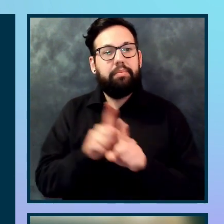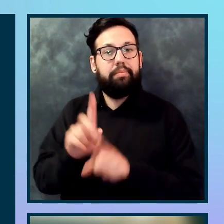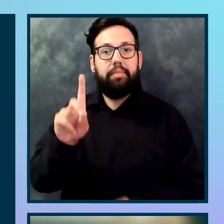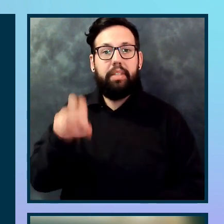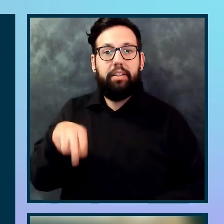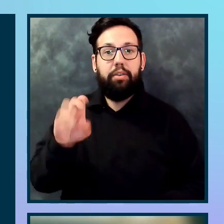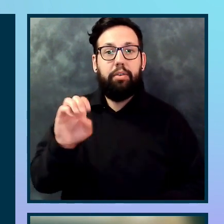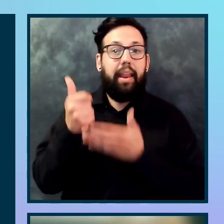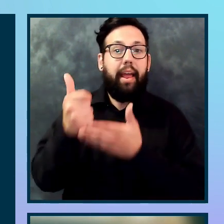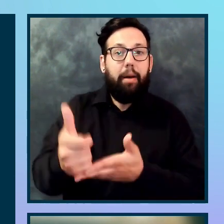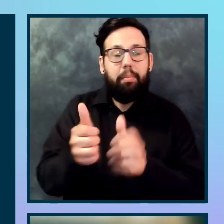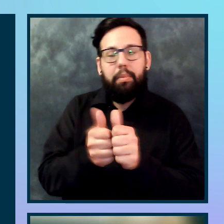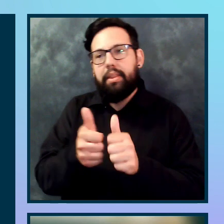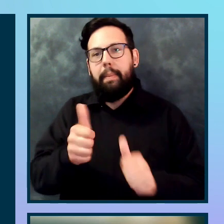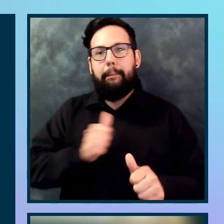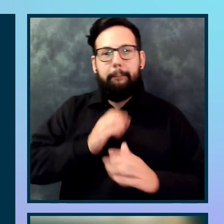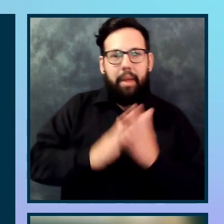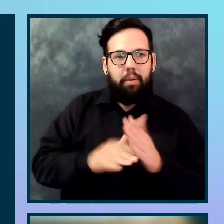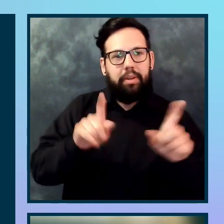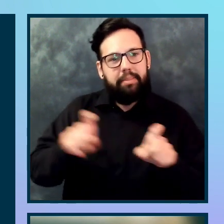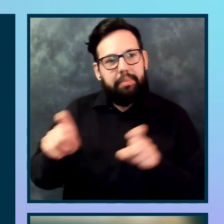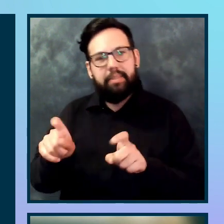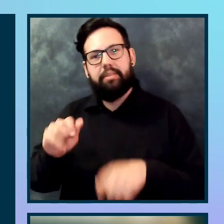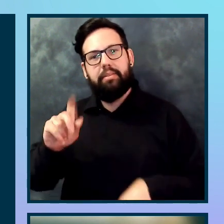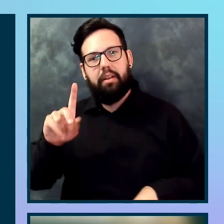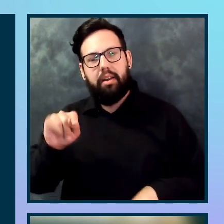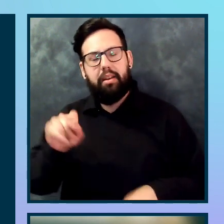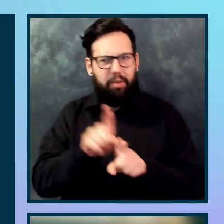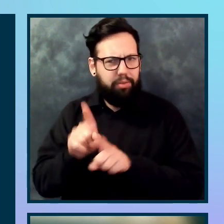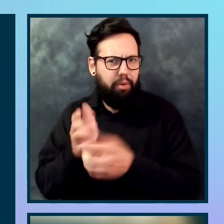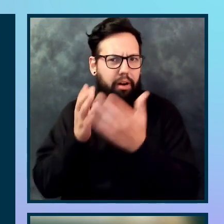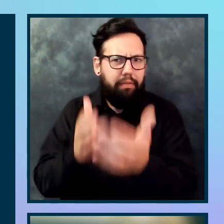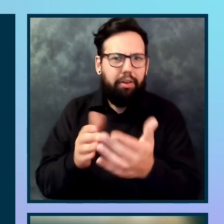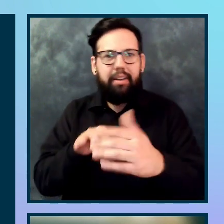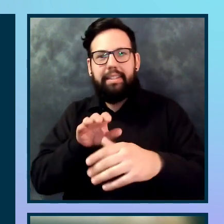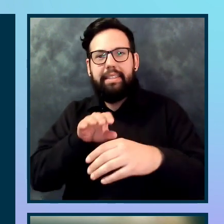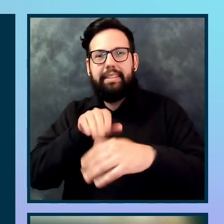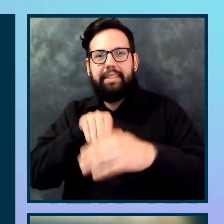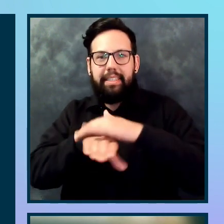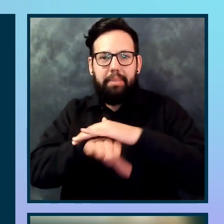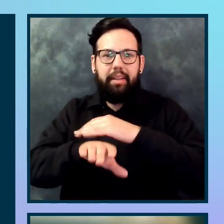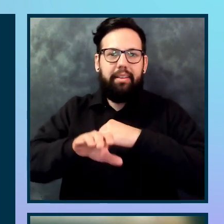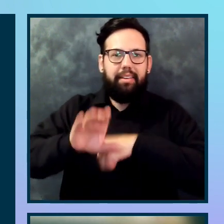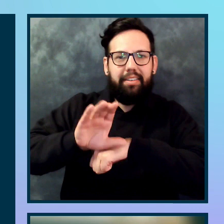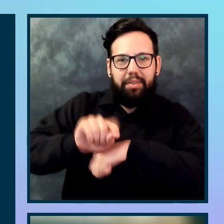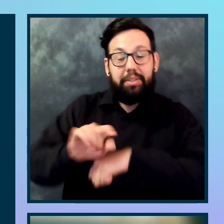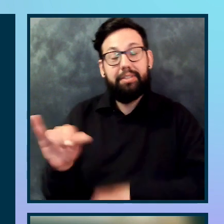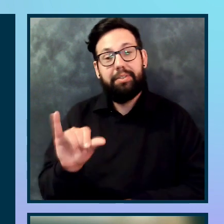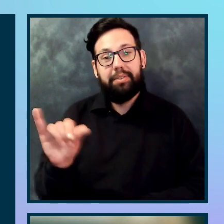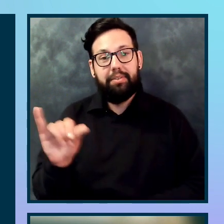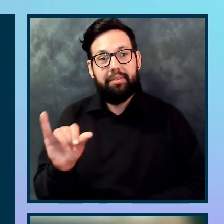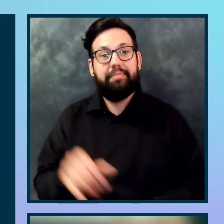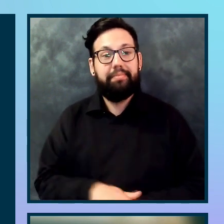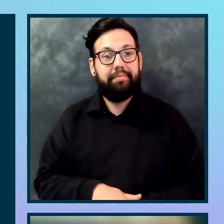and audits, and we also offer accessibility consulting. And finally, if you want to mess